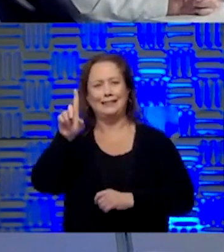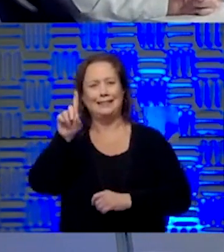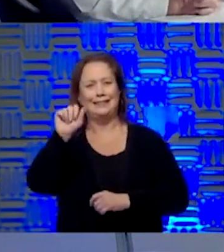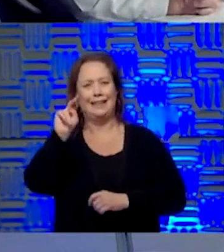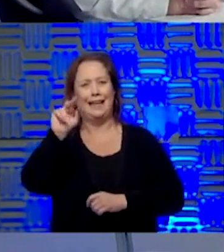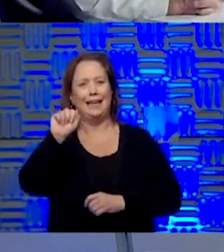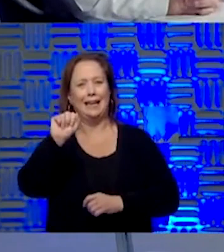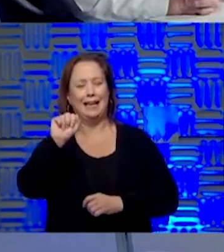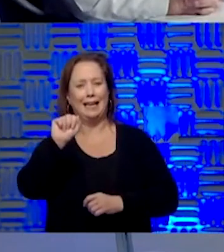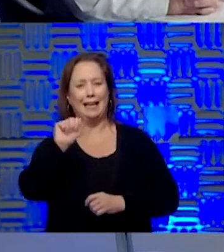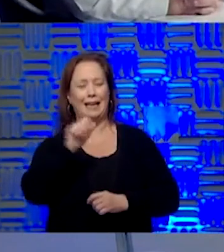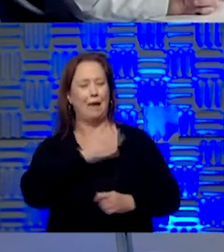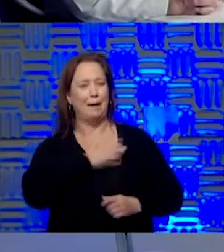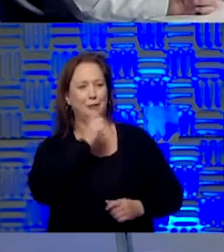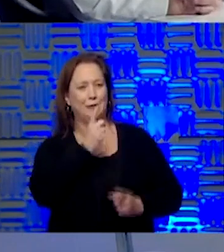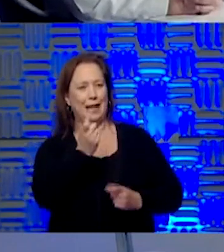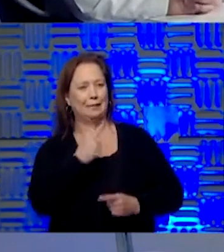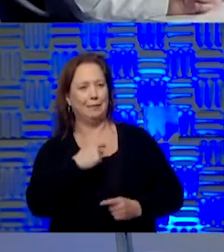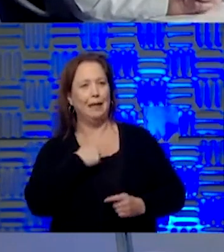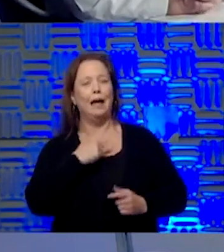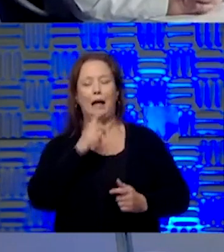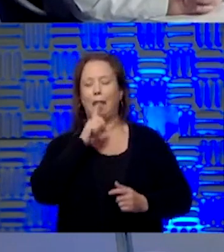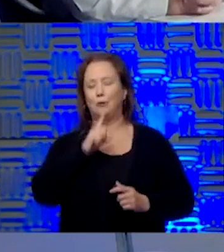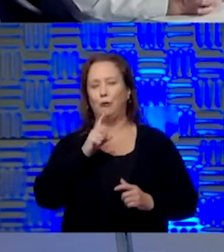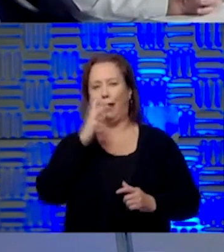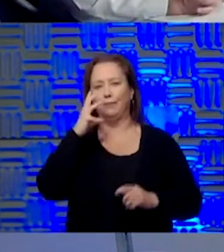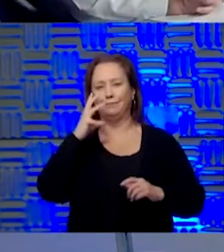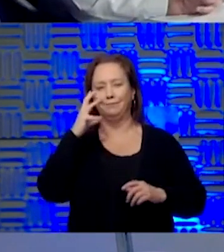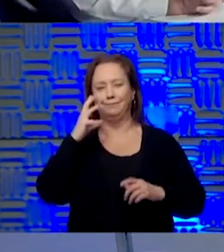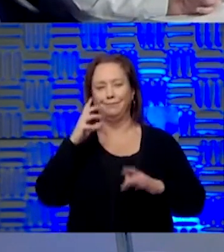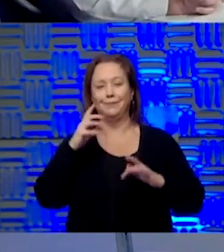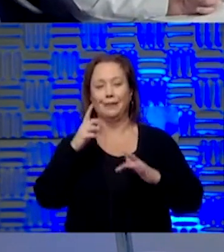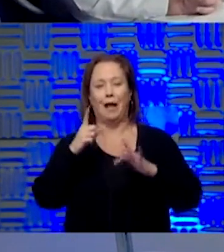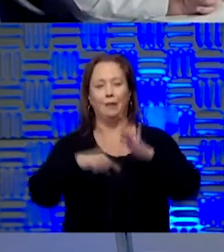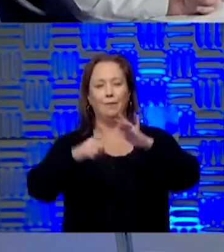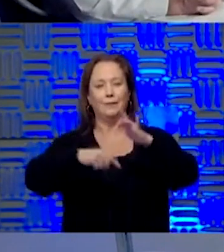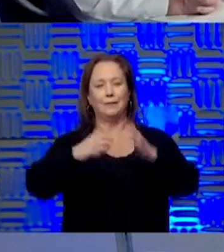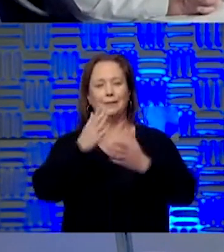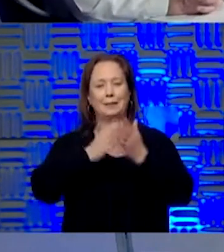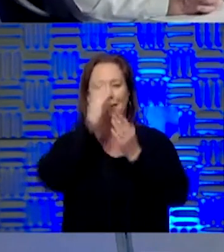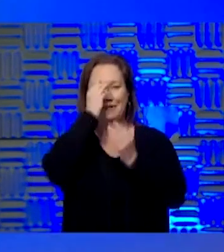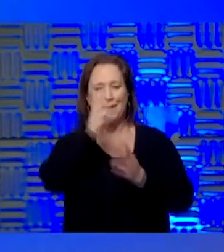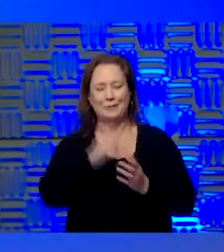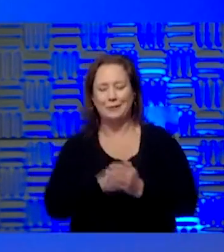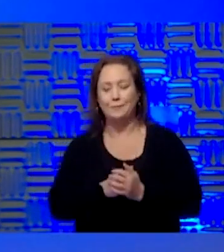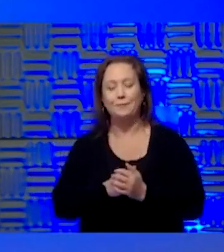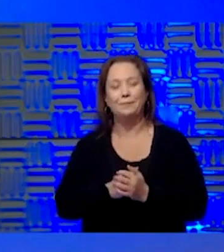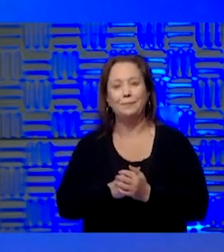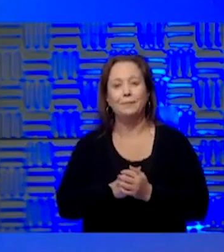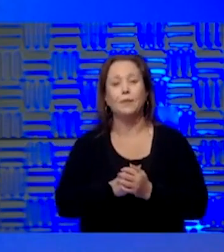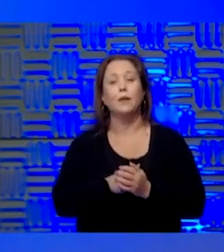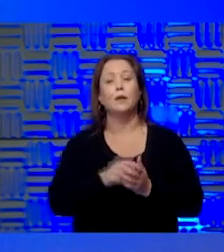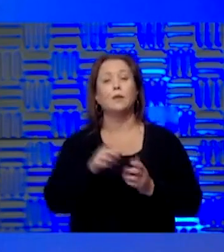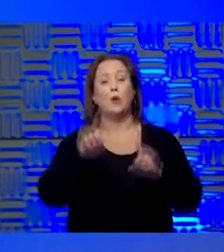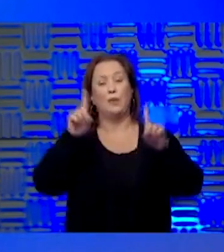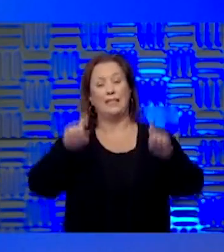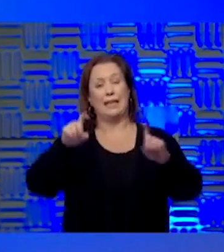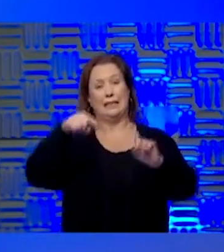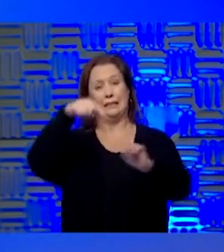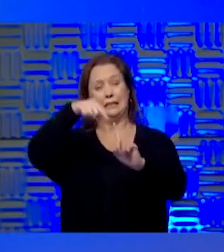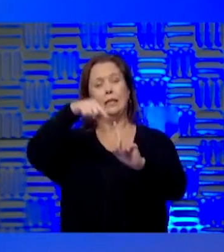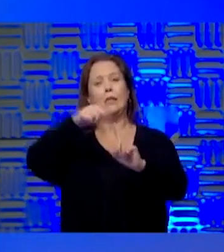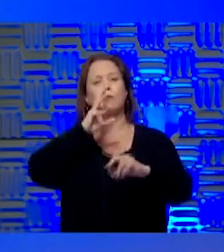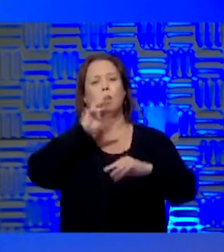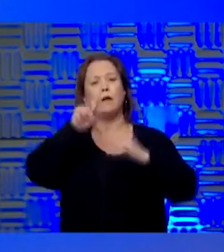you can add anything. I will try to add. I'm sure I'll miss a lot of details. You know, again, knowing the nature of this test. So the test that